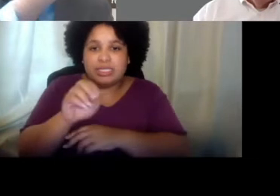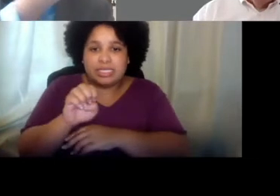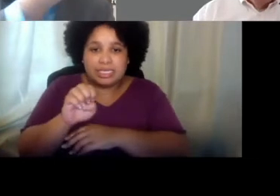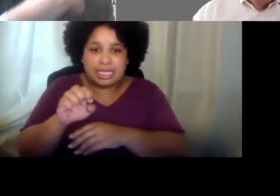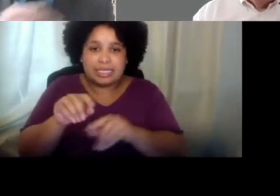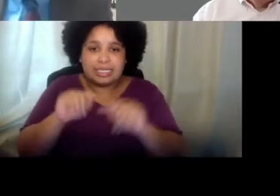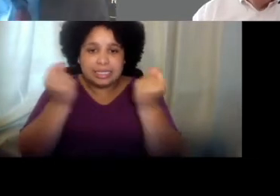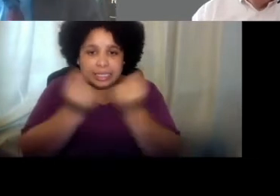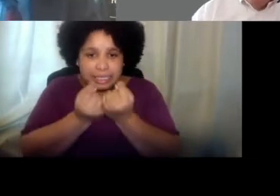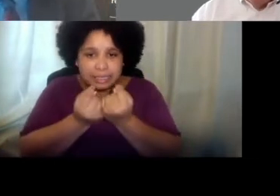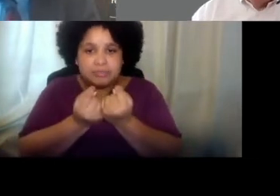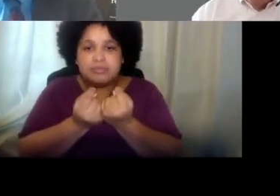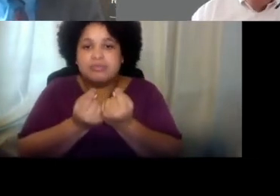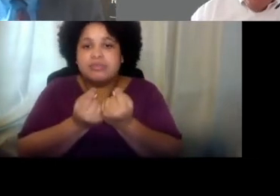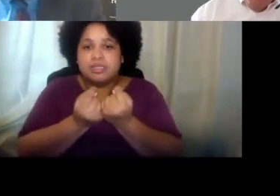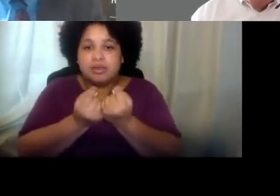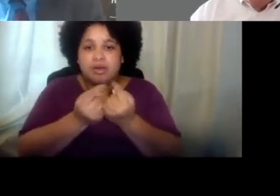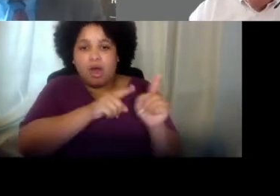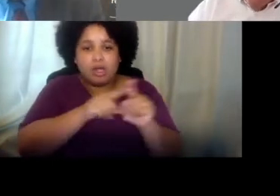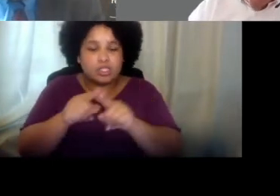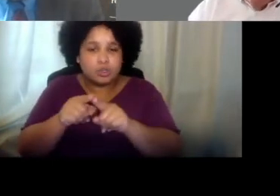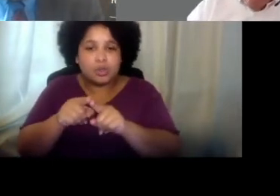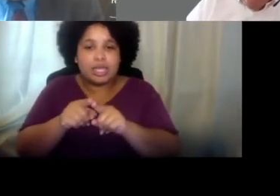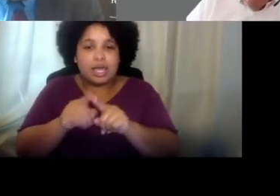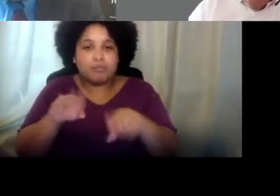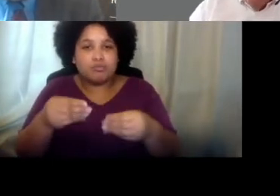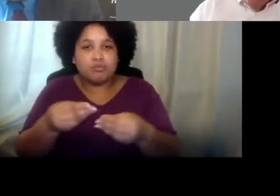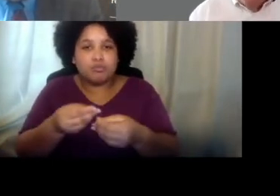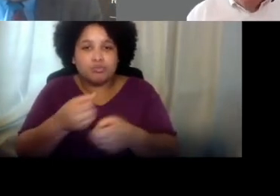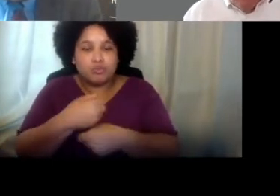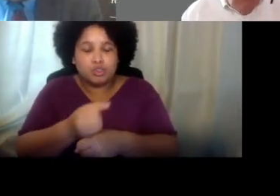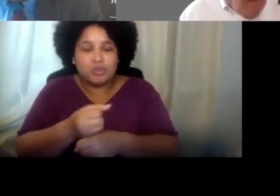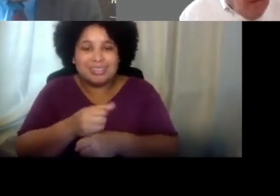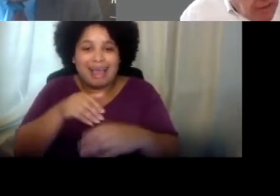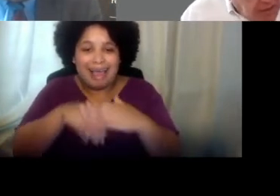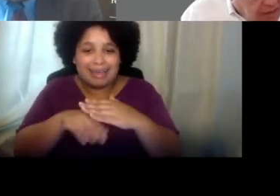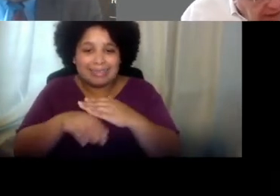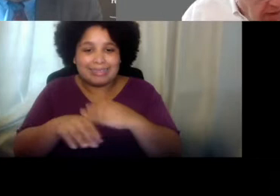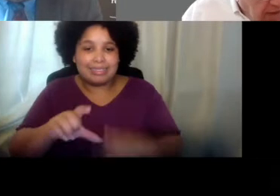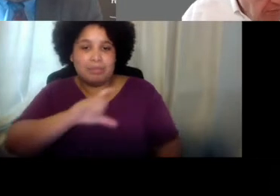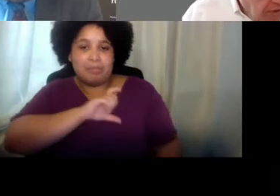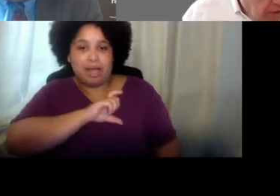produce for us access badges. So I wear, like on my watch,